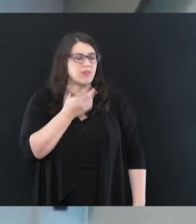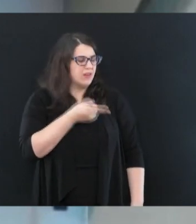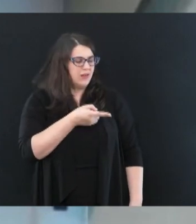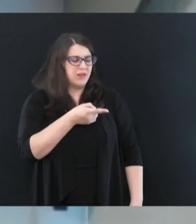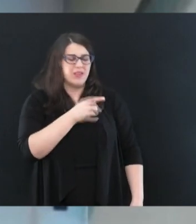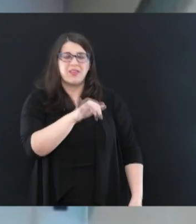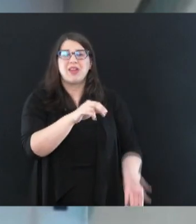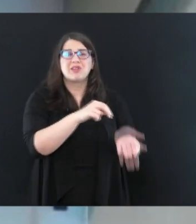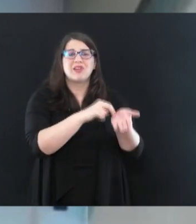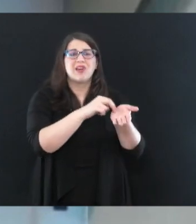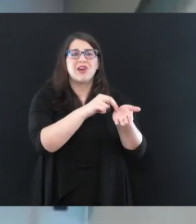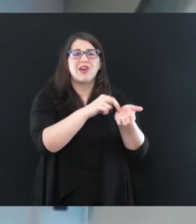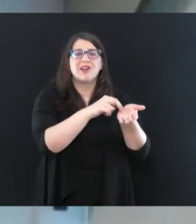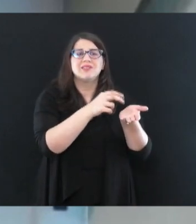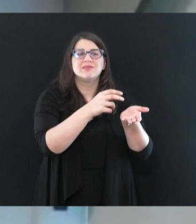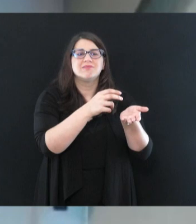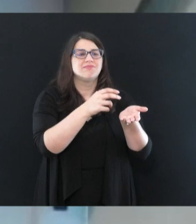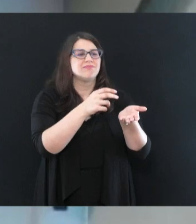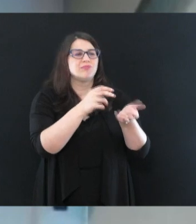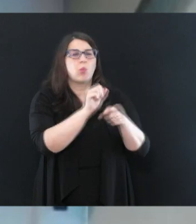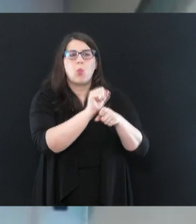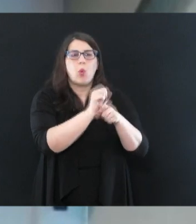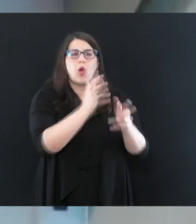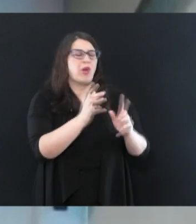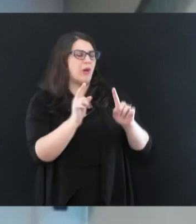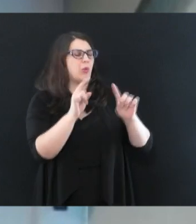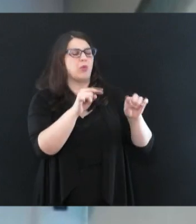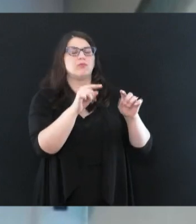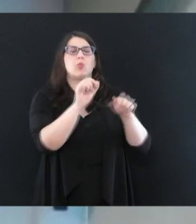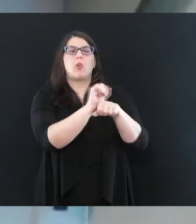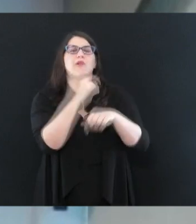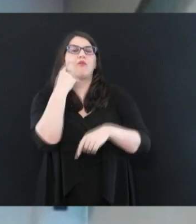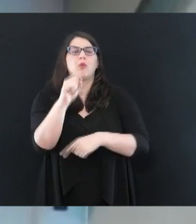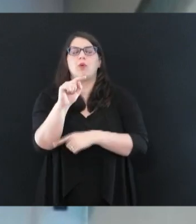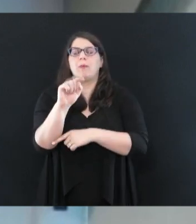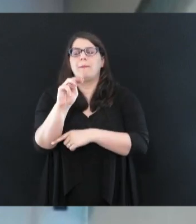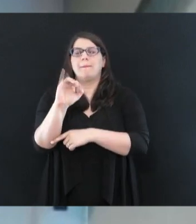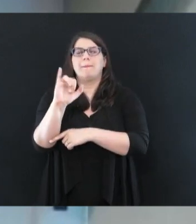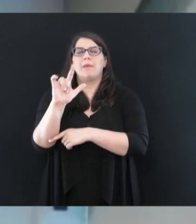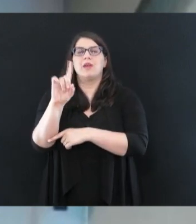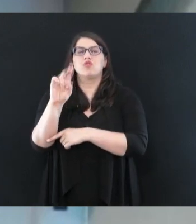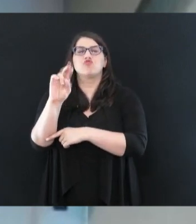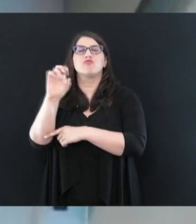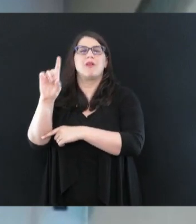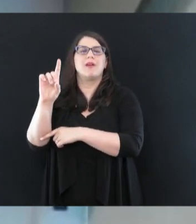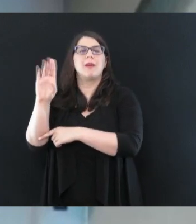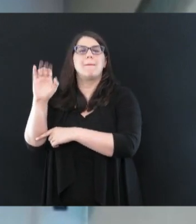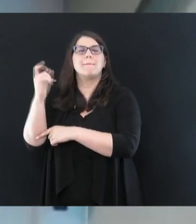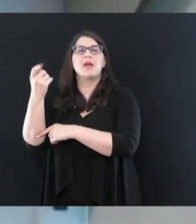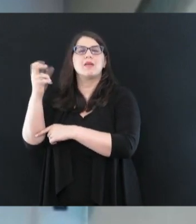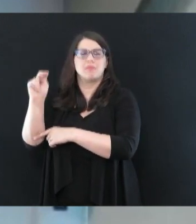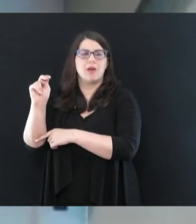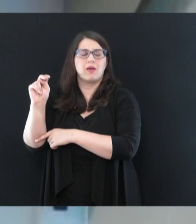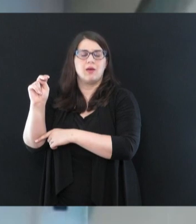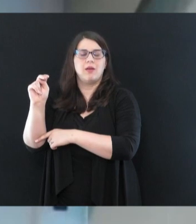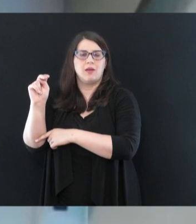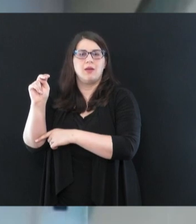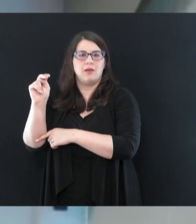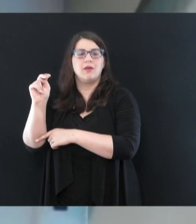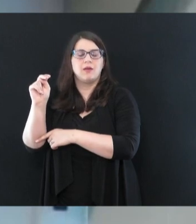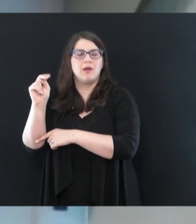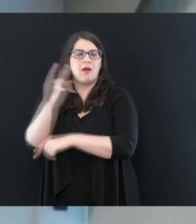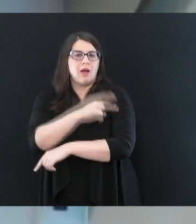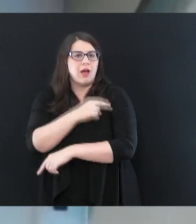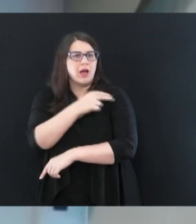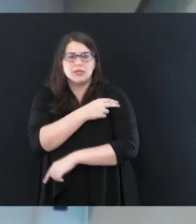a wonderful mother, daughter, and co-worker, and she received many accolades for the outstanding job